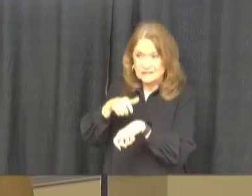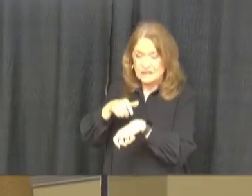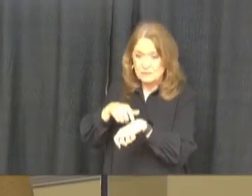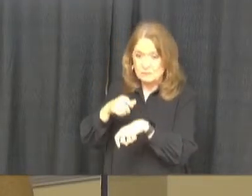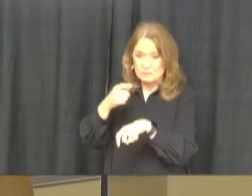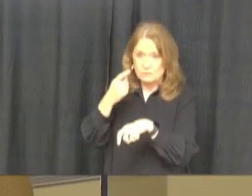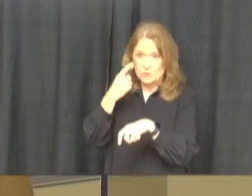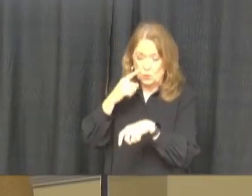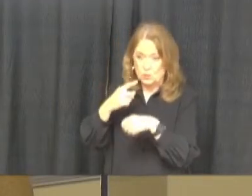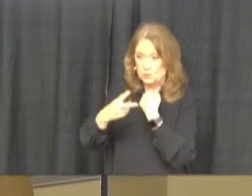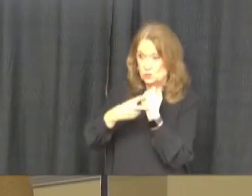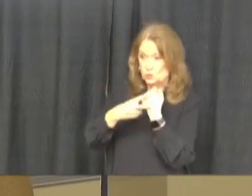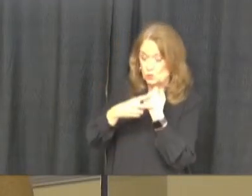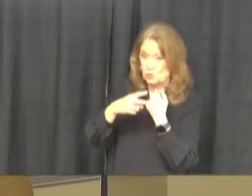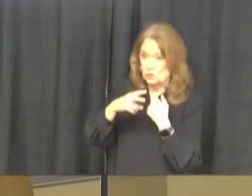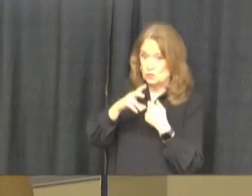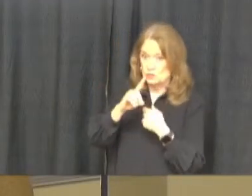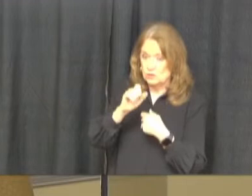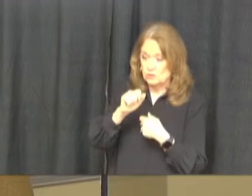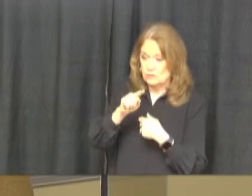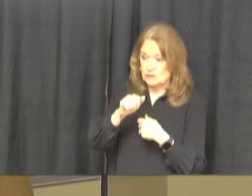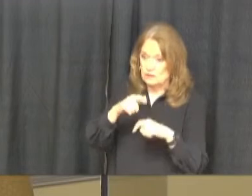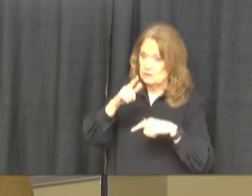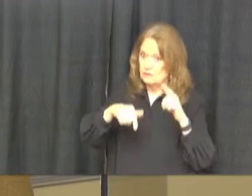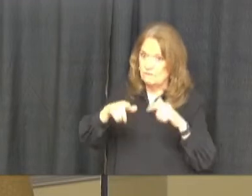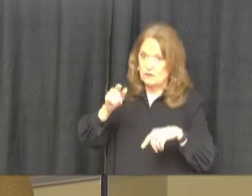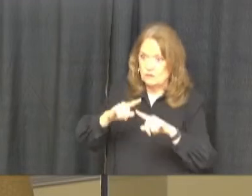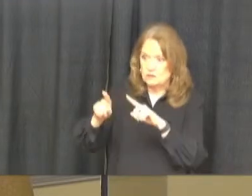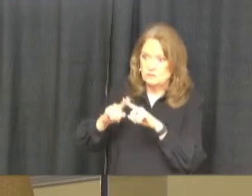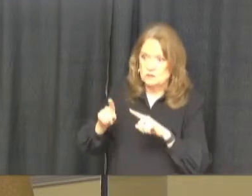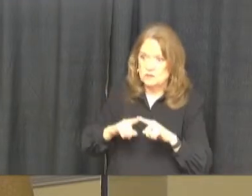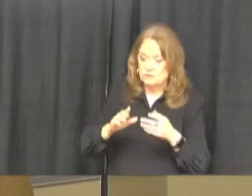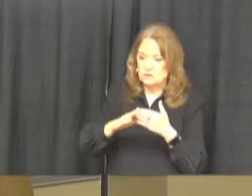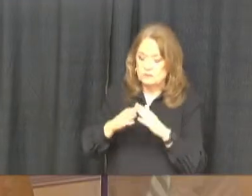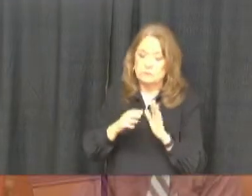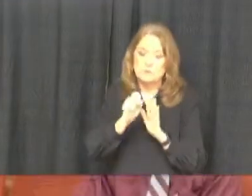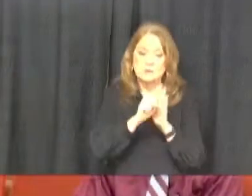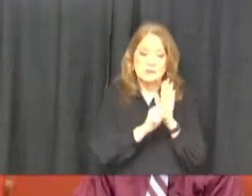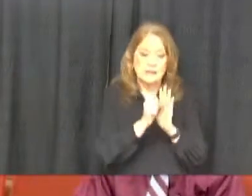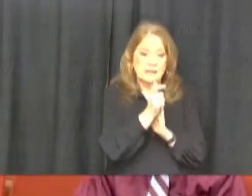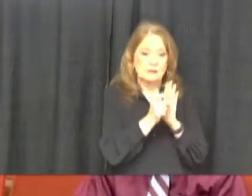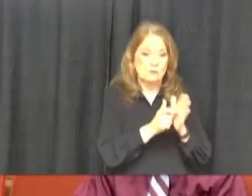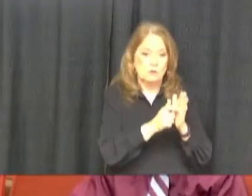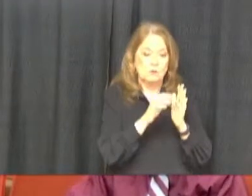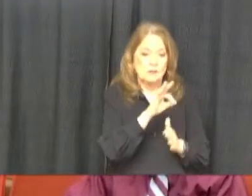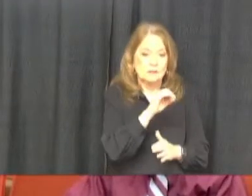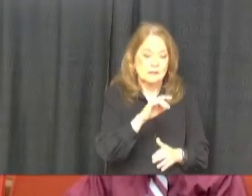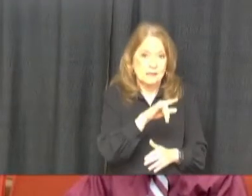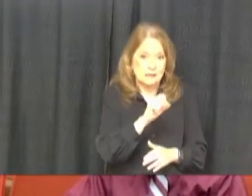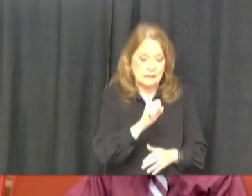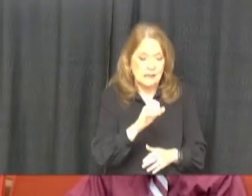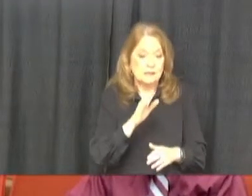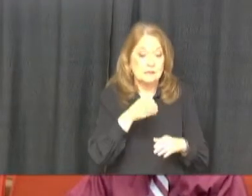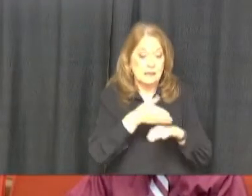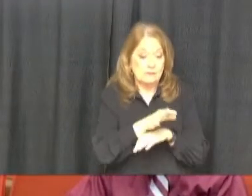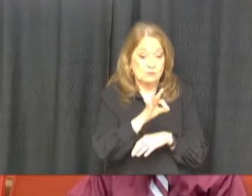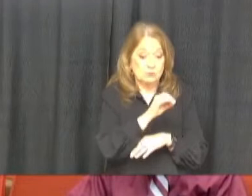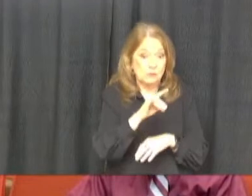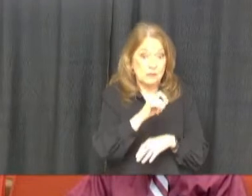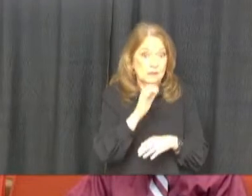storage of the data? Because it varies greatly across different cities. State law requires 90 days. Okay. They will purge that